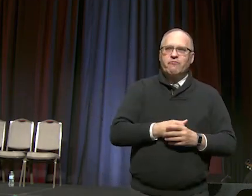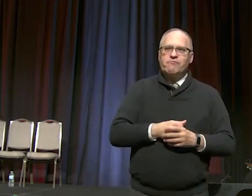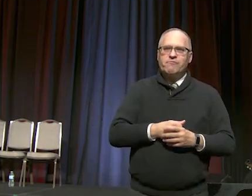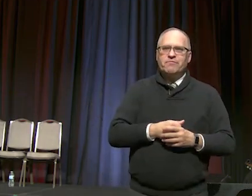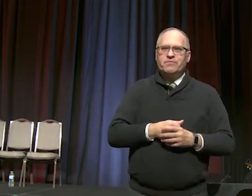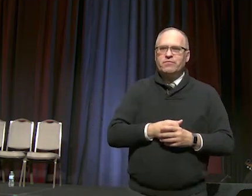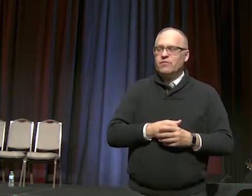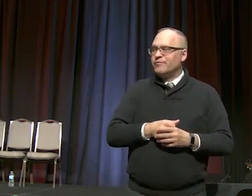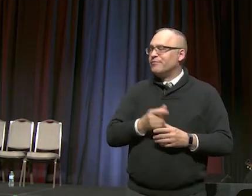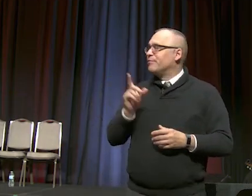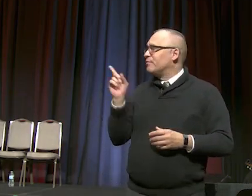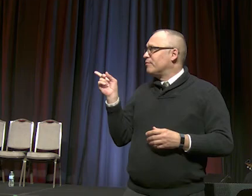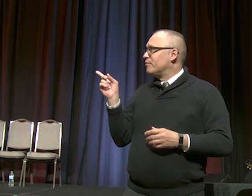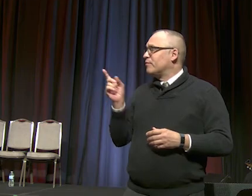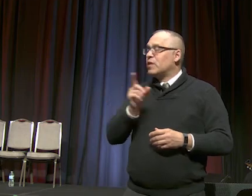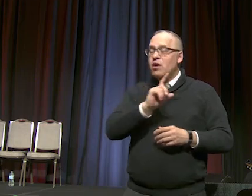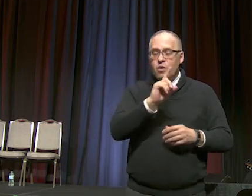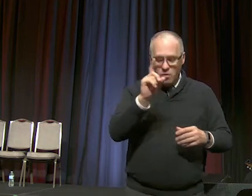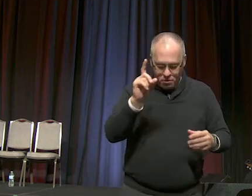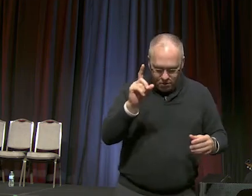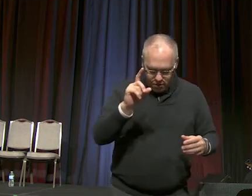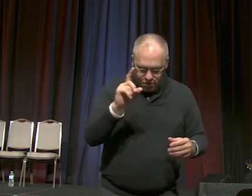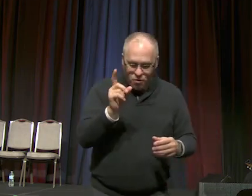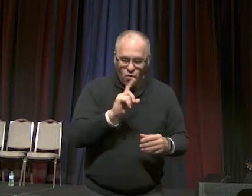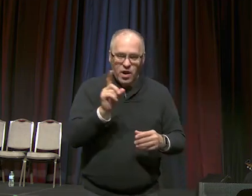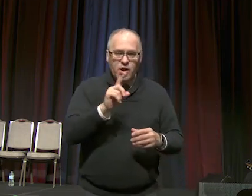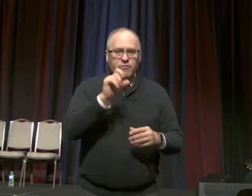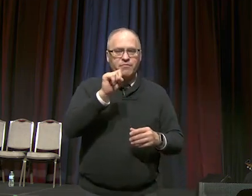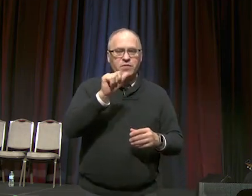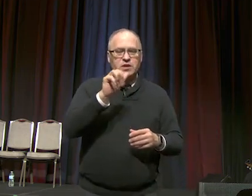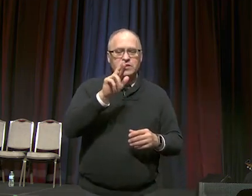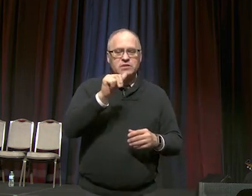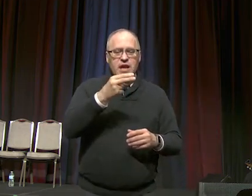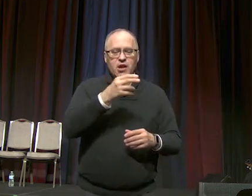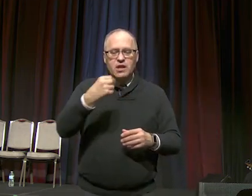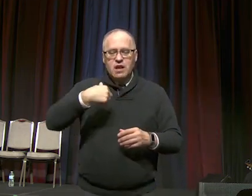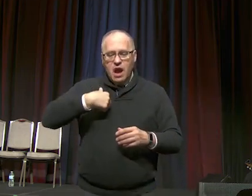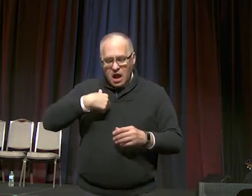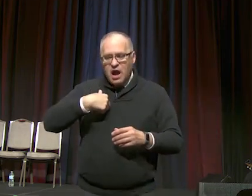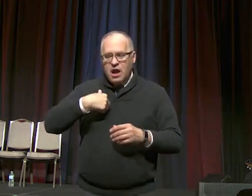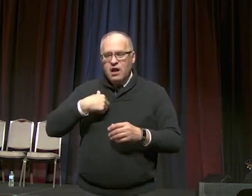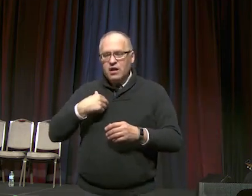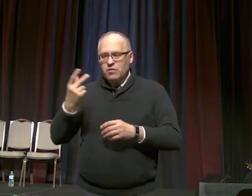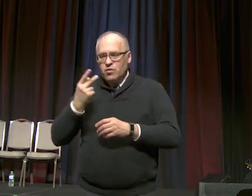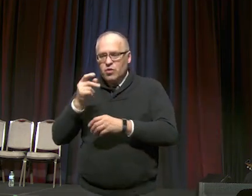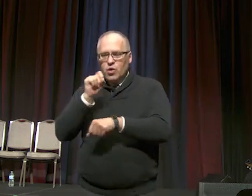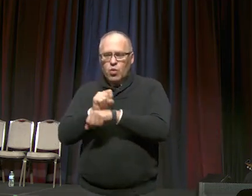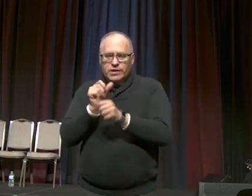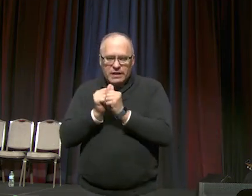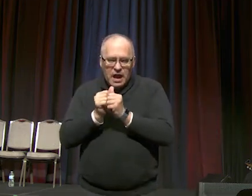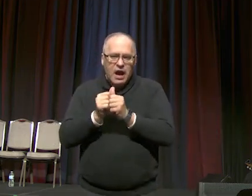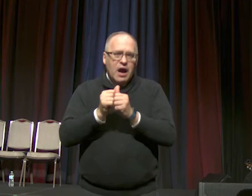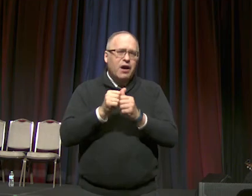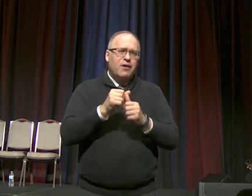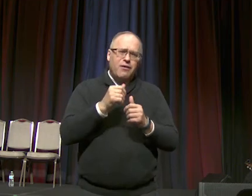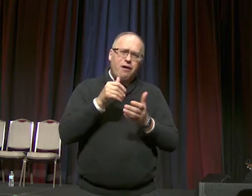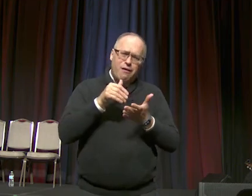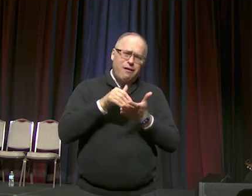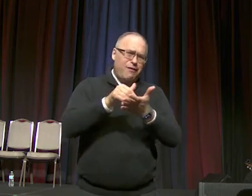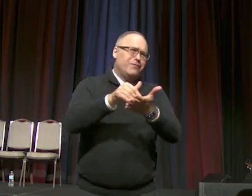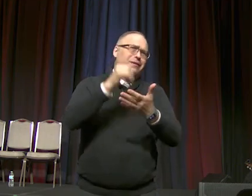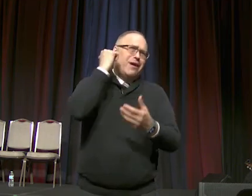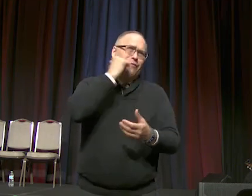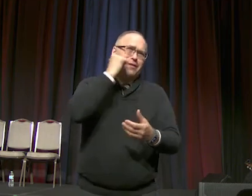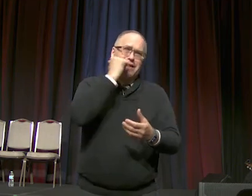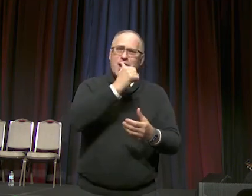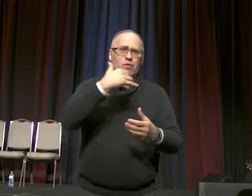The portion where it is, Sarah and I work together on this. We're on Zoom or phone most of every day